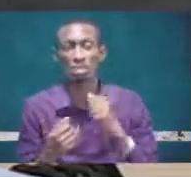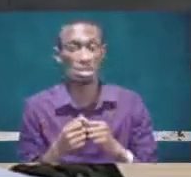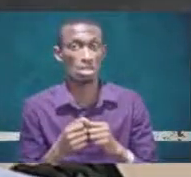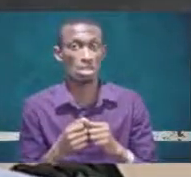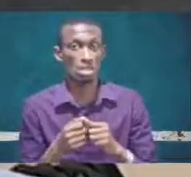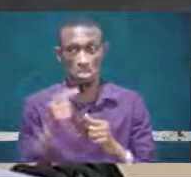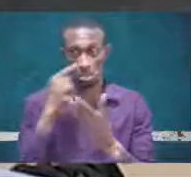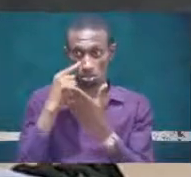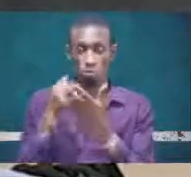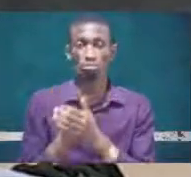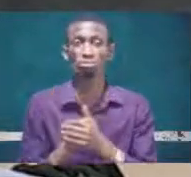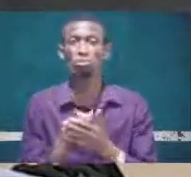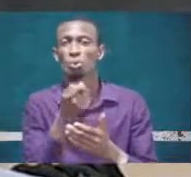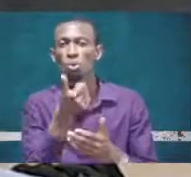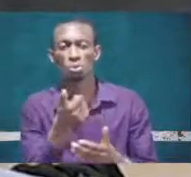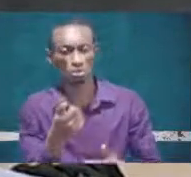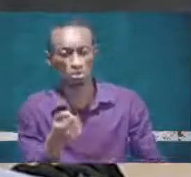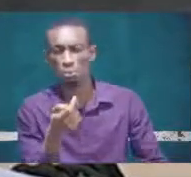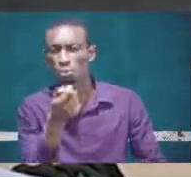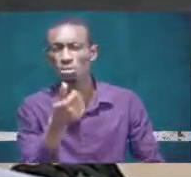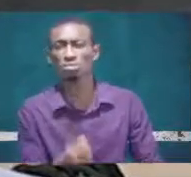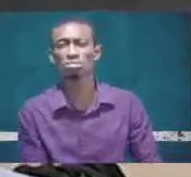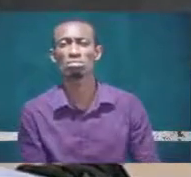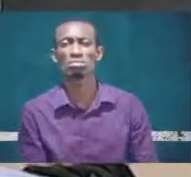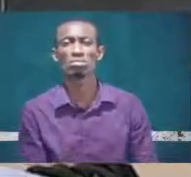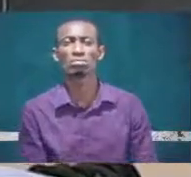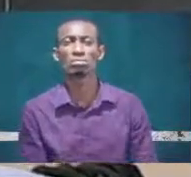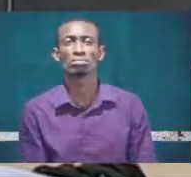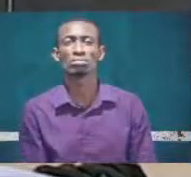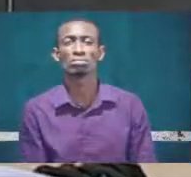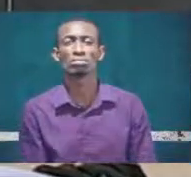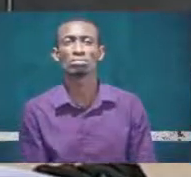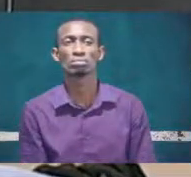of that commodity, the cost of the commodity